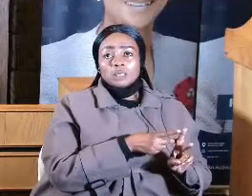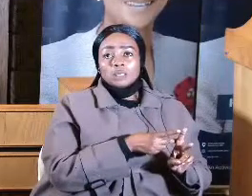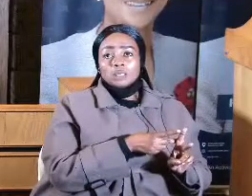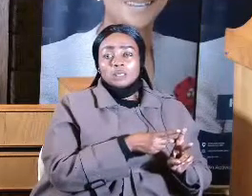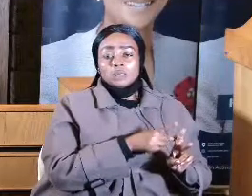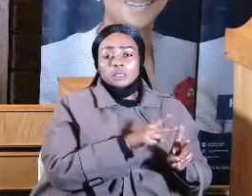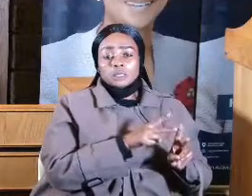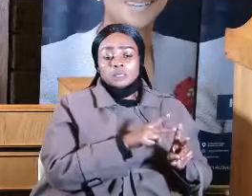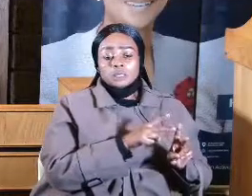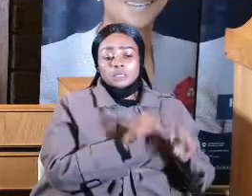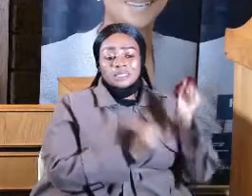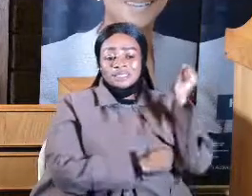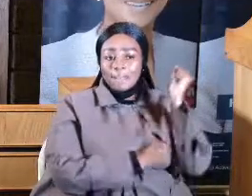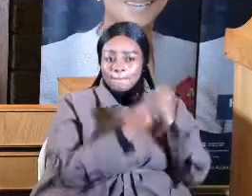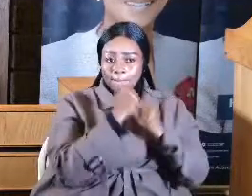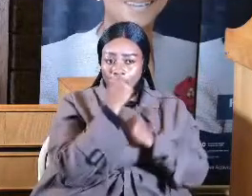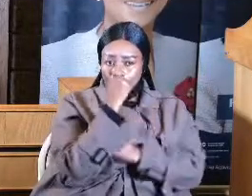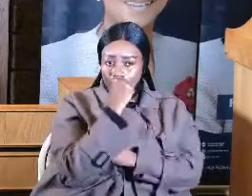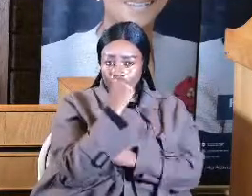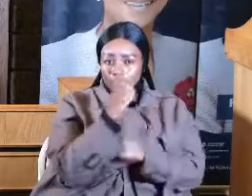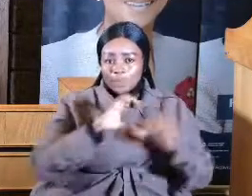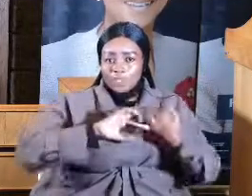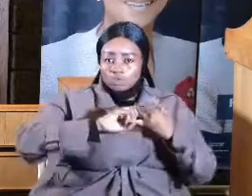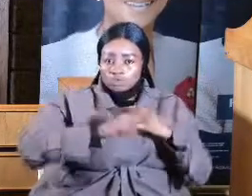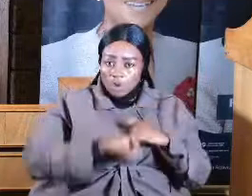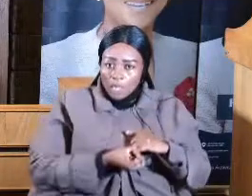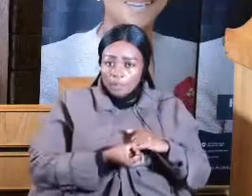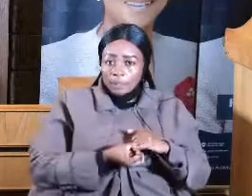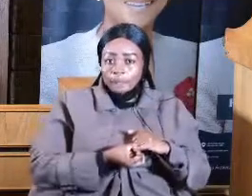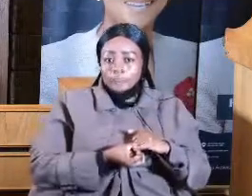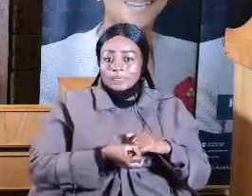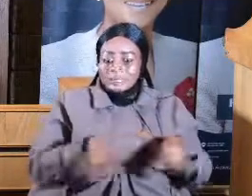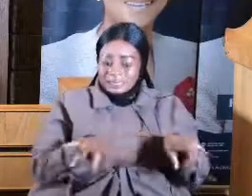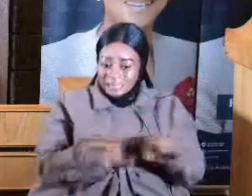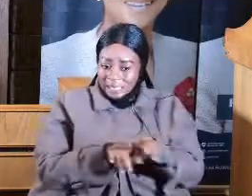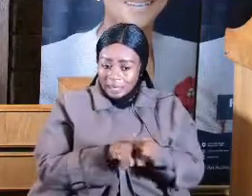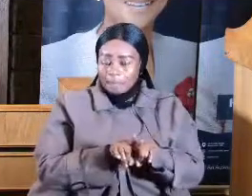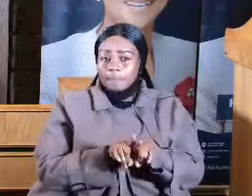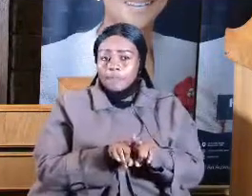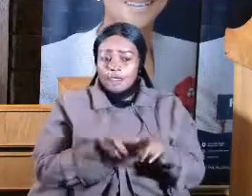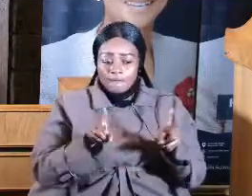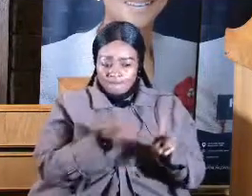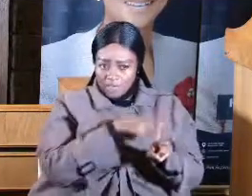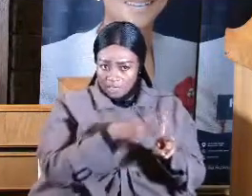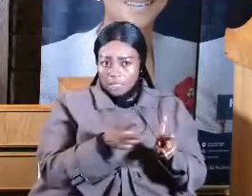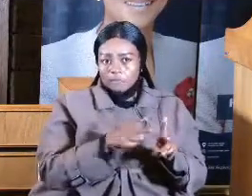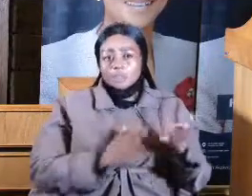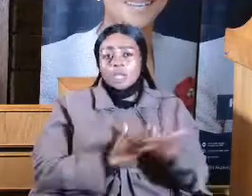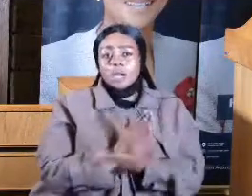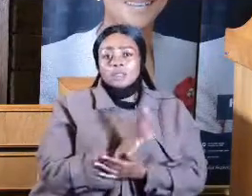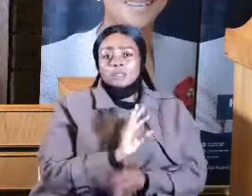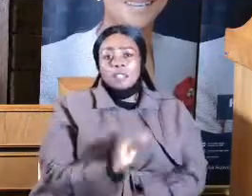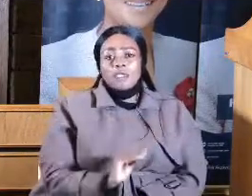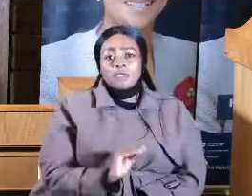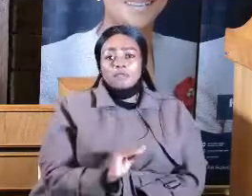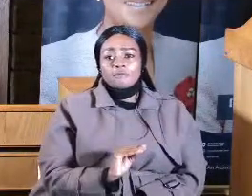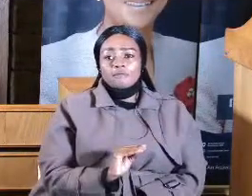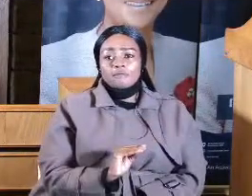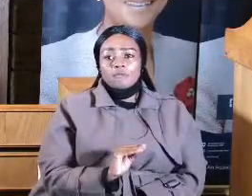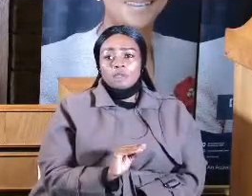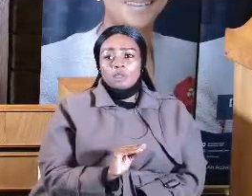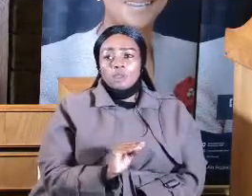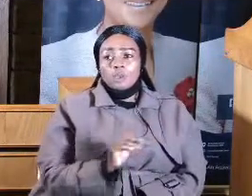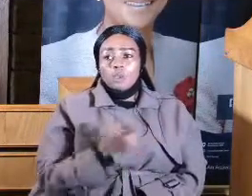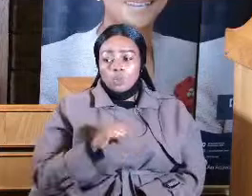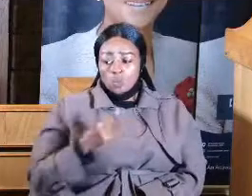to put on top that also victims have rights, as much as we are always looking at the rights of